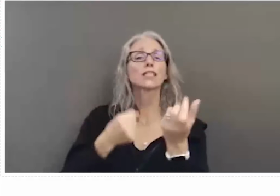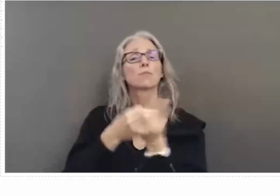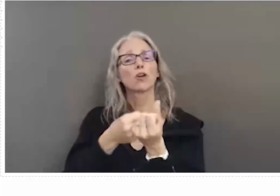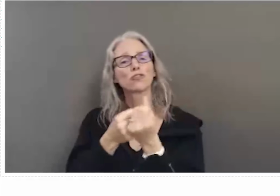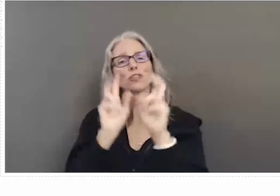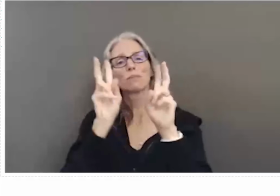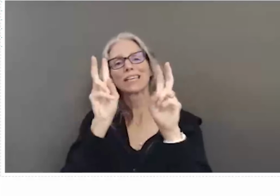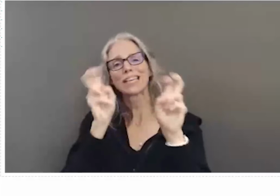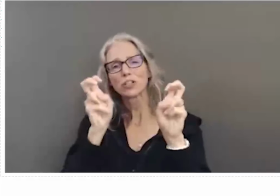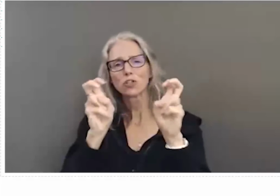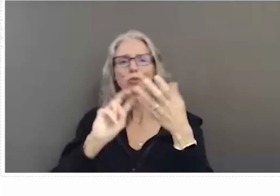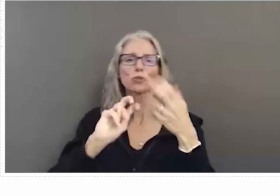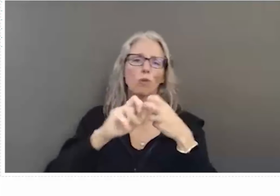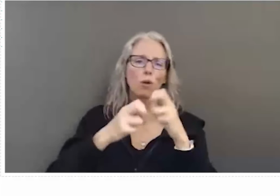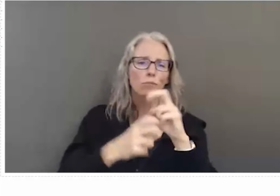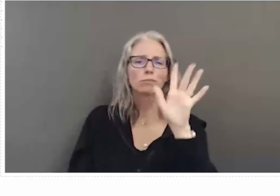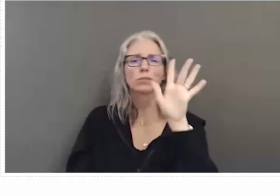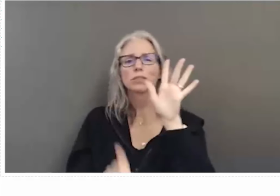It's always about